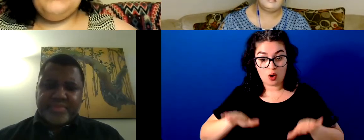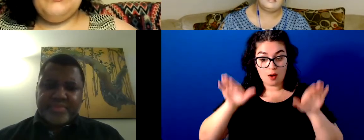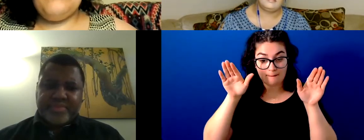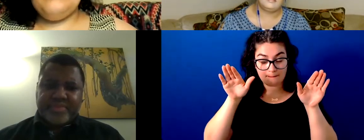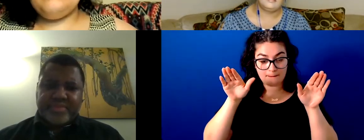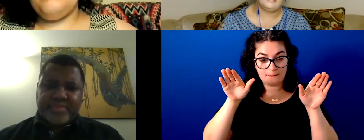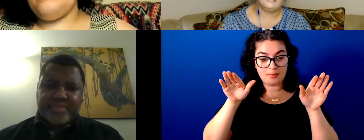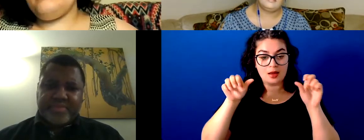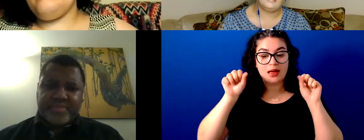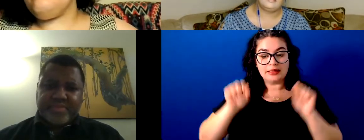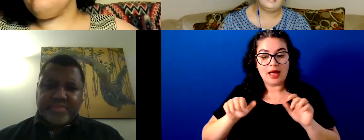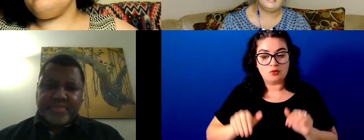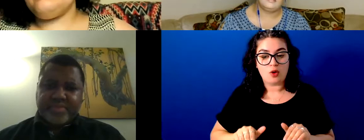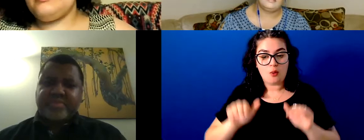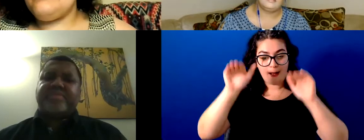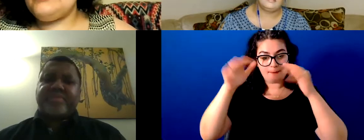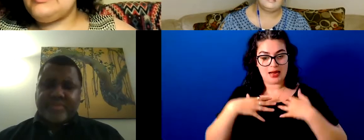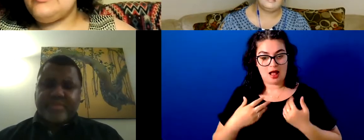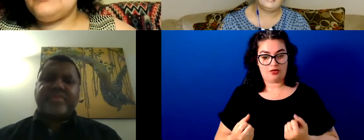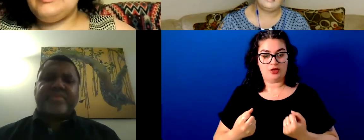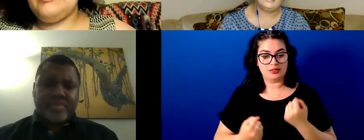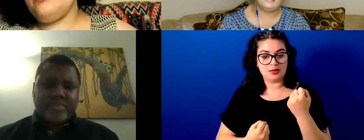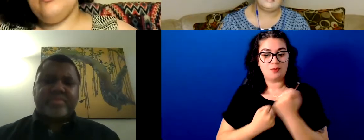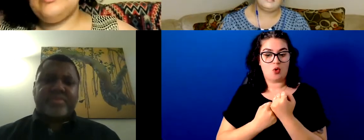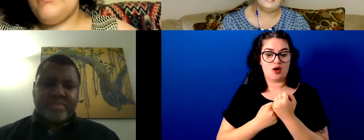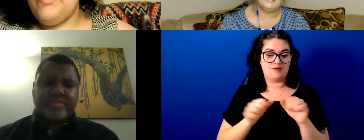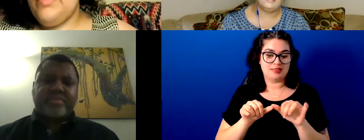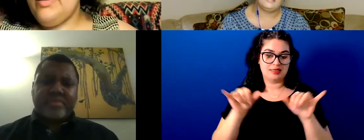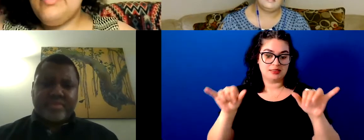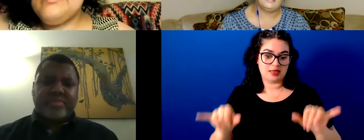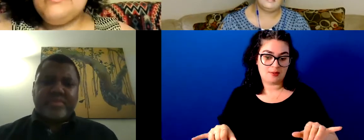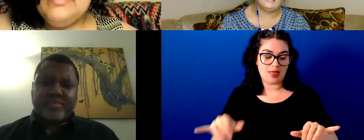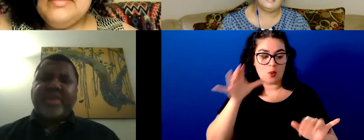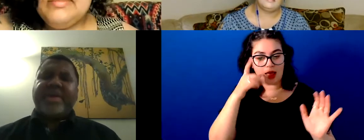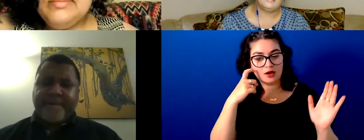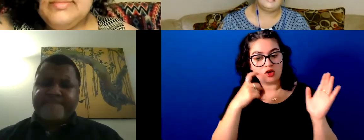up in healthy, supportive, collective systems that acknowledge them for who they are.